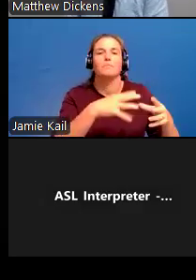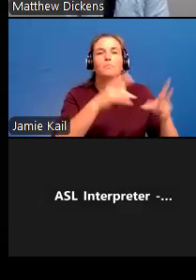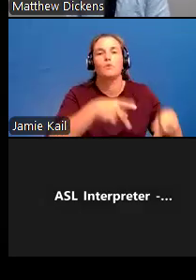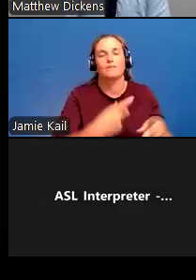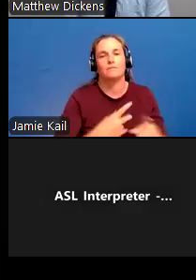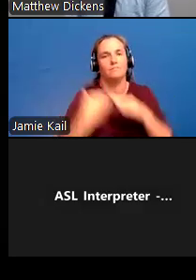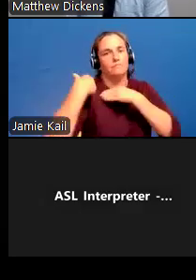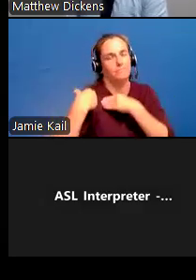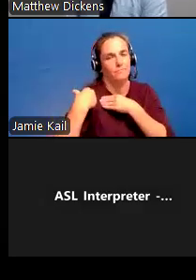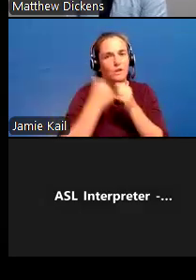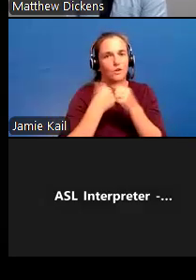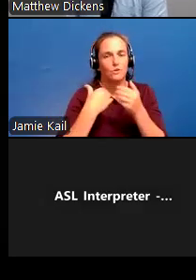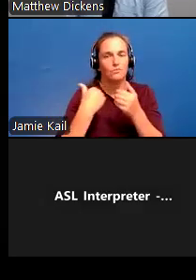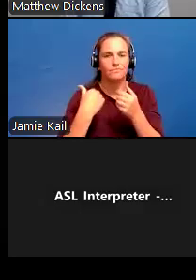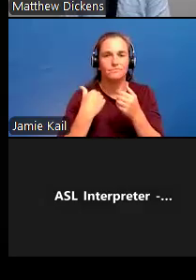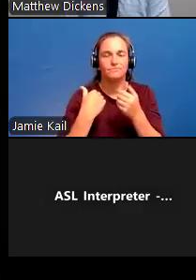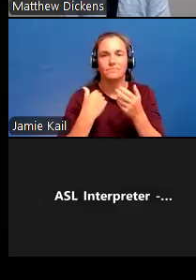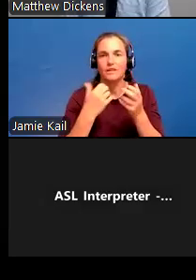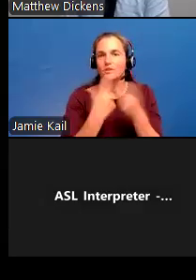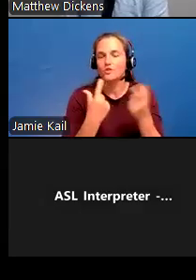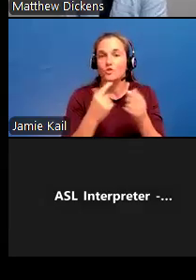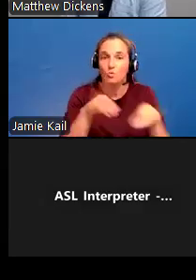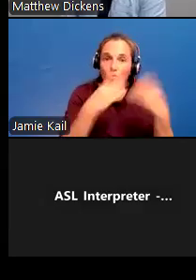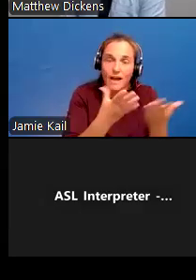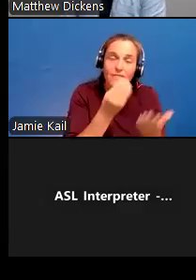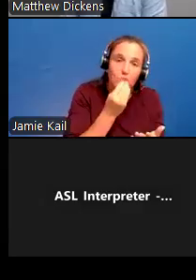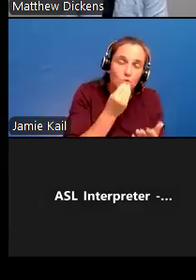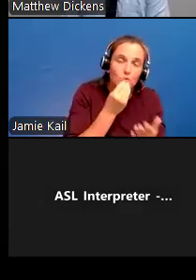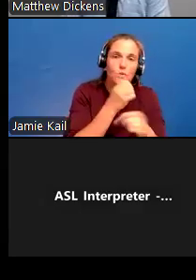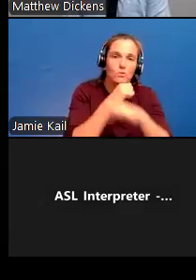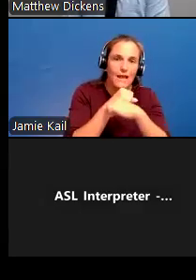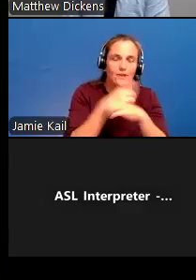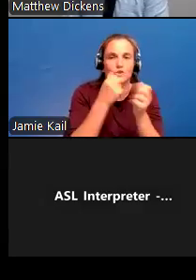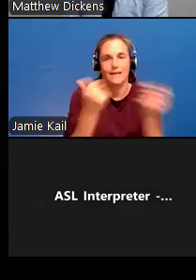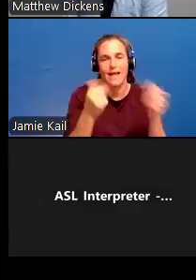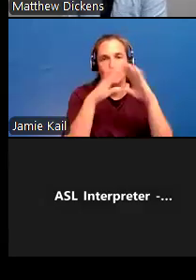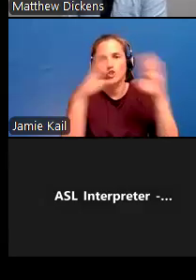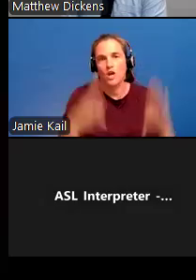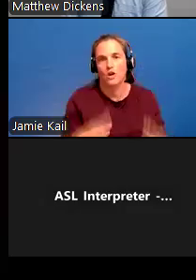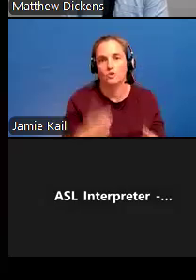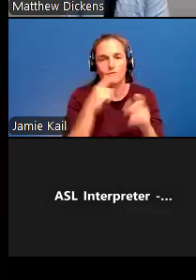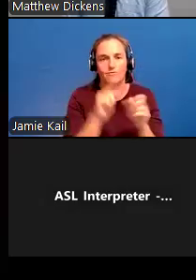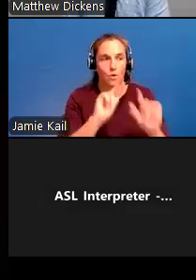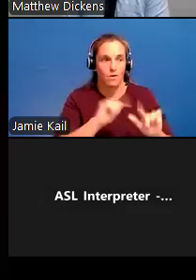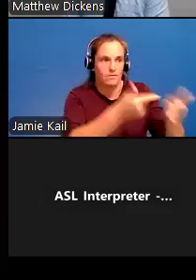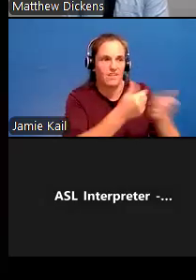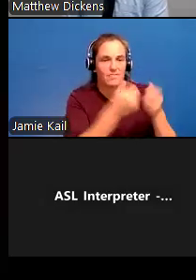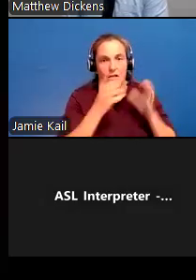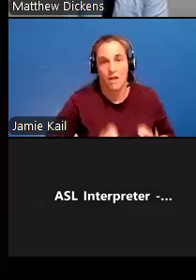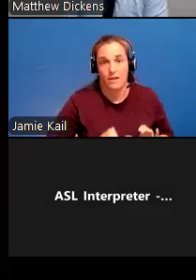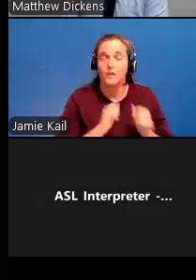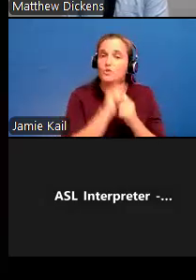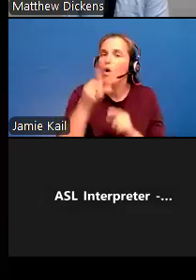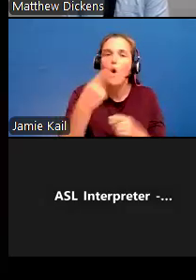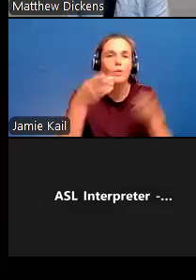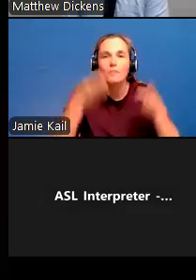to provide that food, protection, and shelter to the client. Right? So only somebody who is